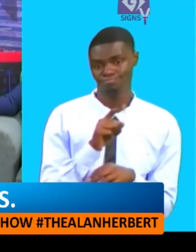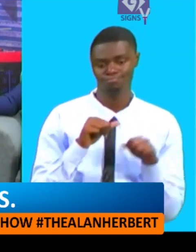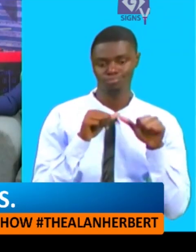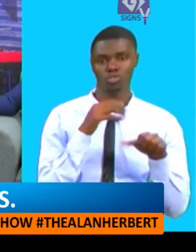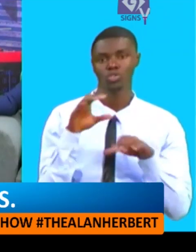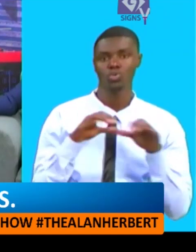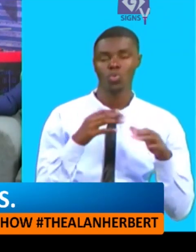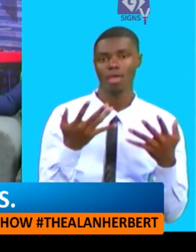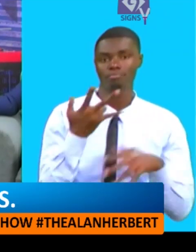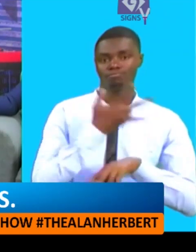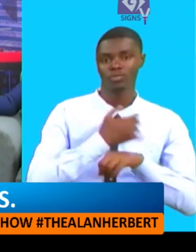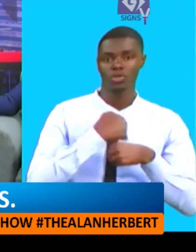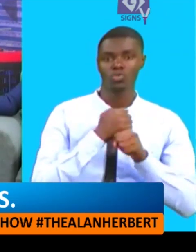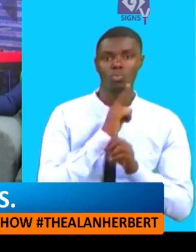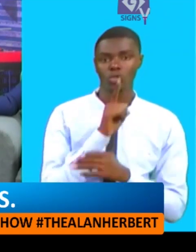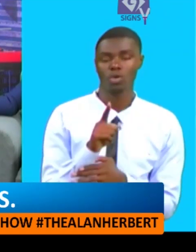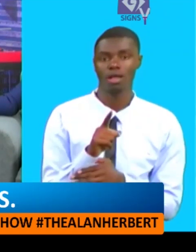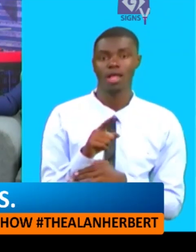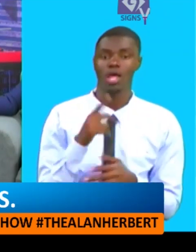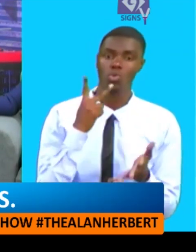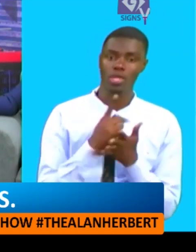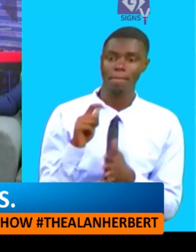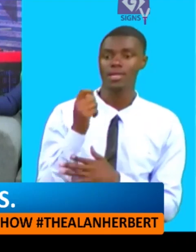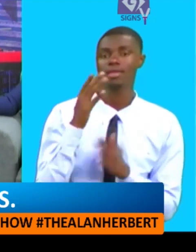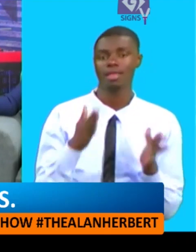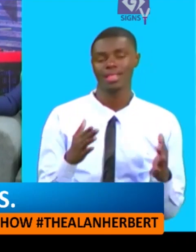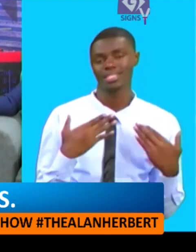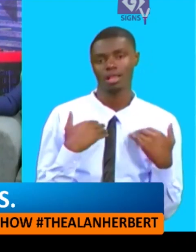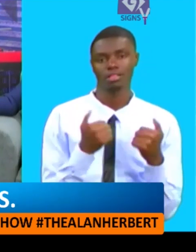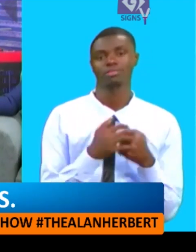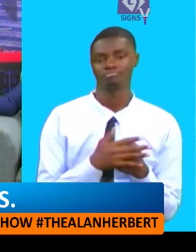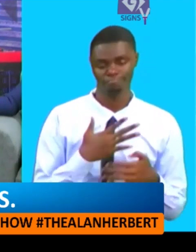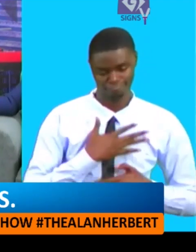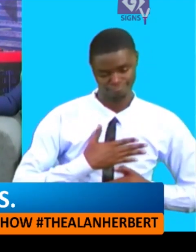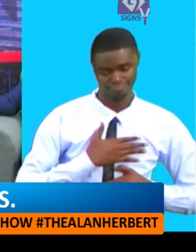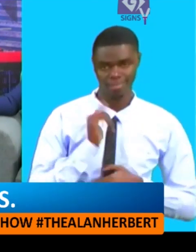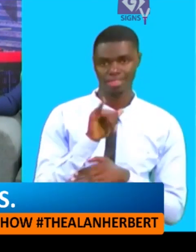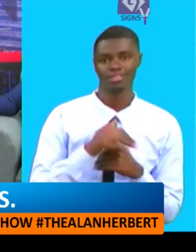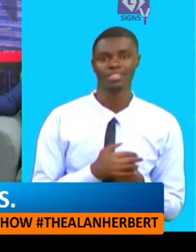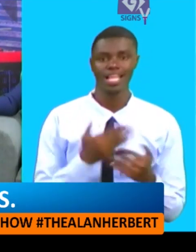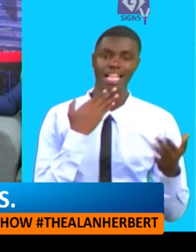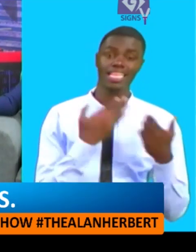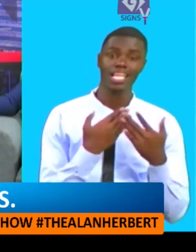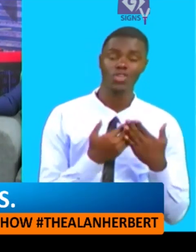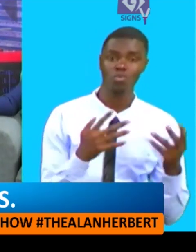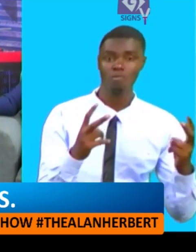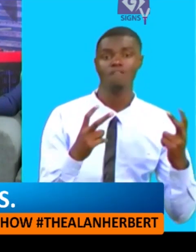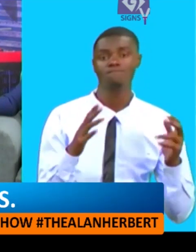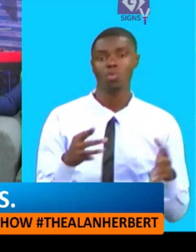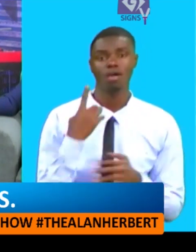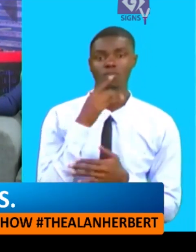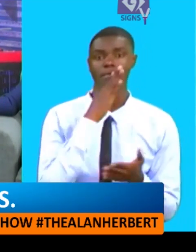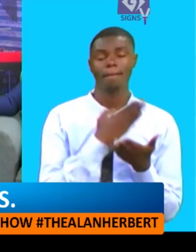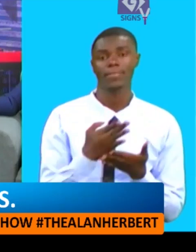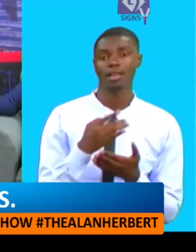continue to do at NHIF to make sure that you keep Kenyans healthy. We appreciate it. All right, thank you very much, dear viewers, for